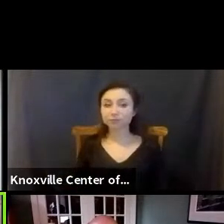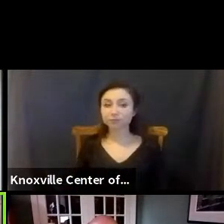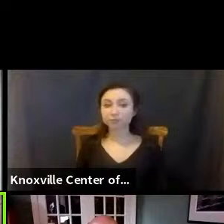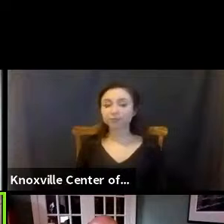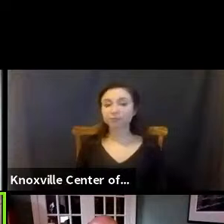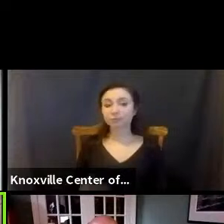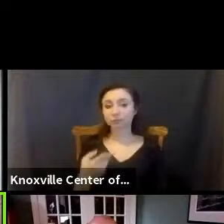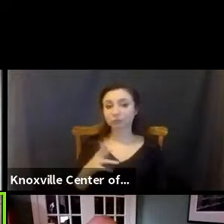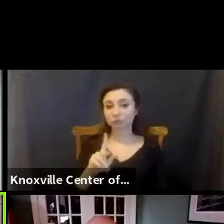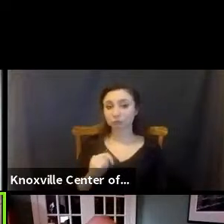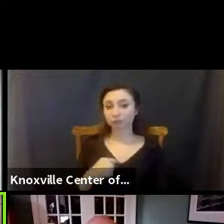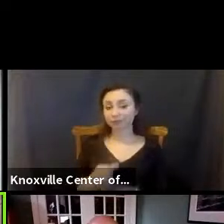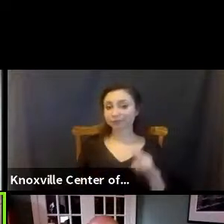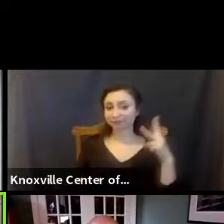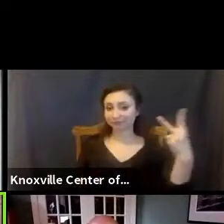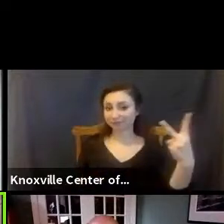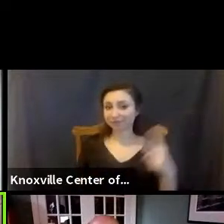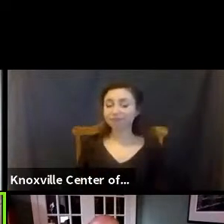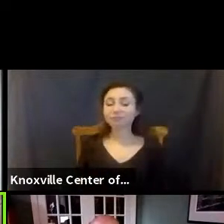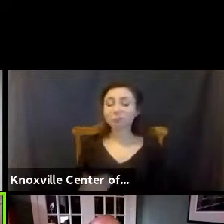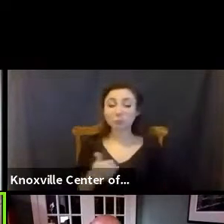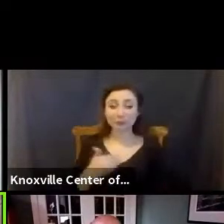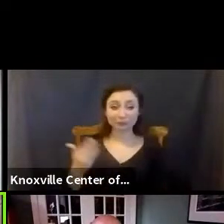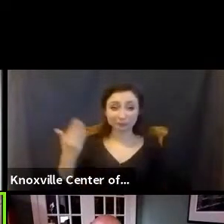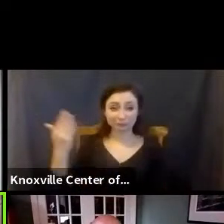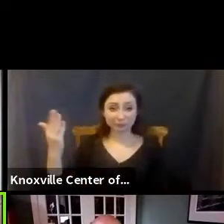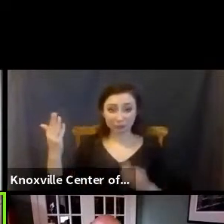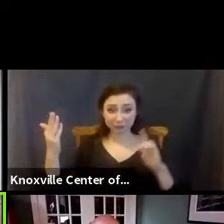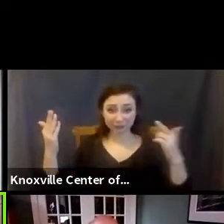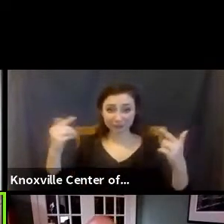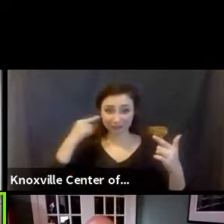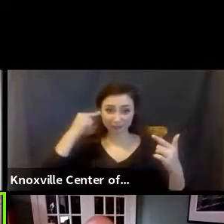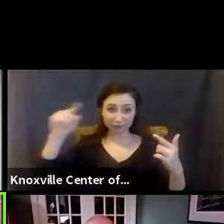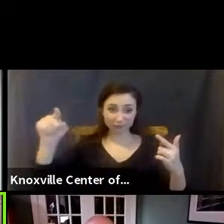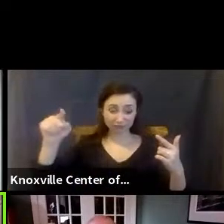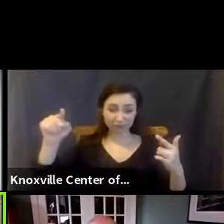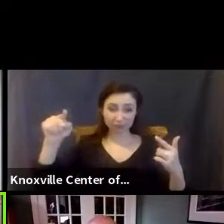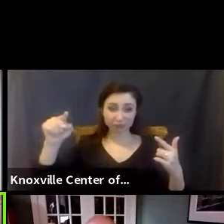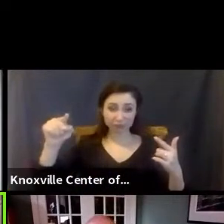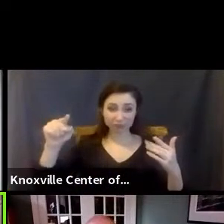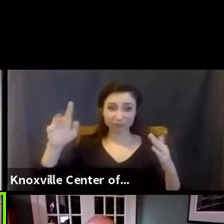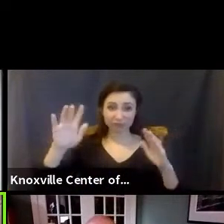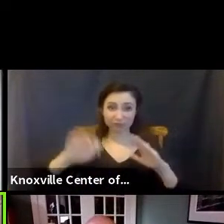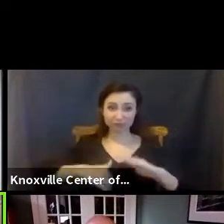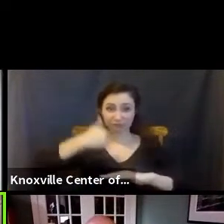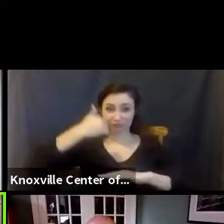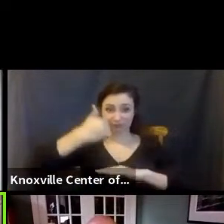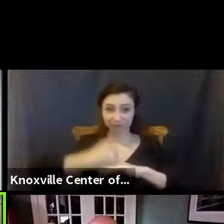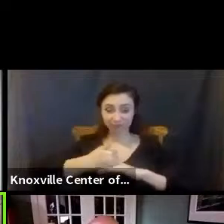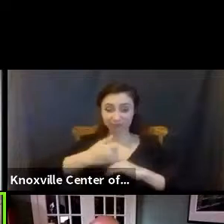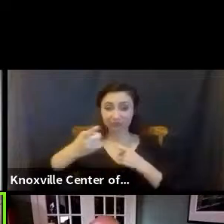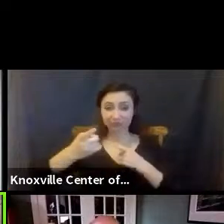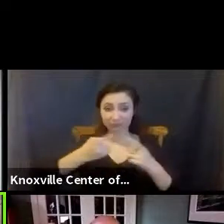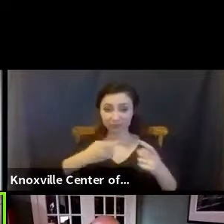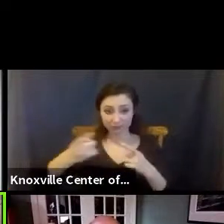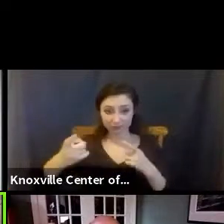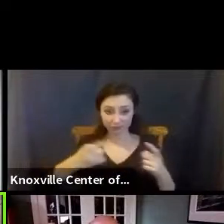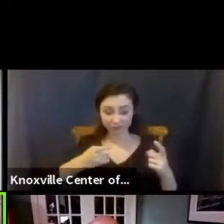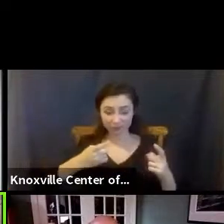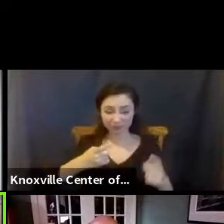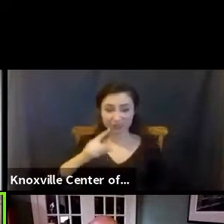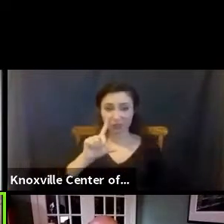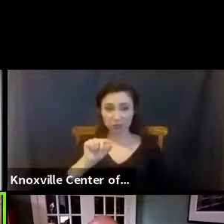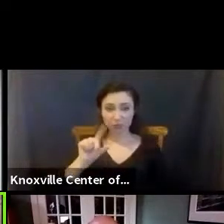second. So we have a motion and a second for enactment of Regulation